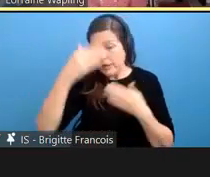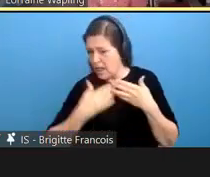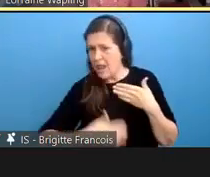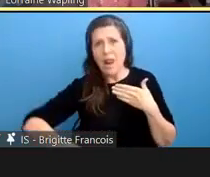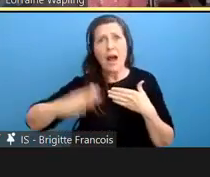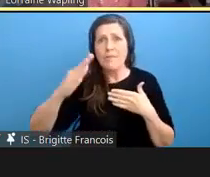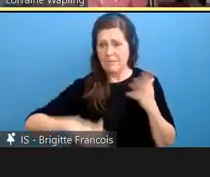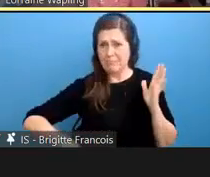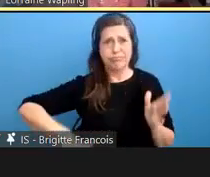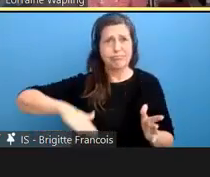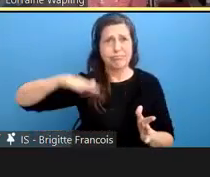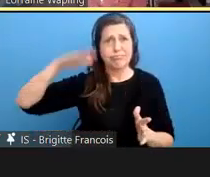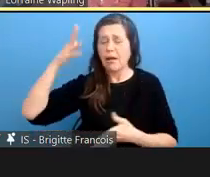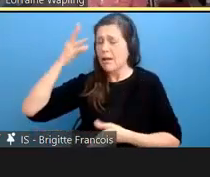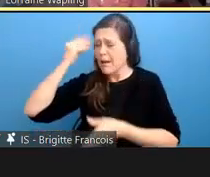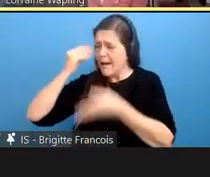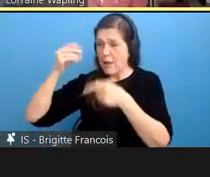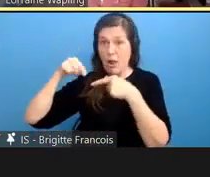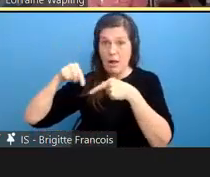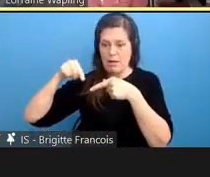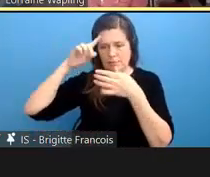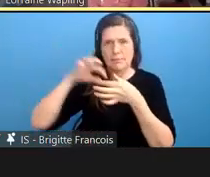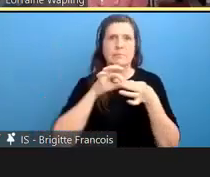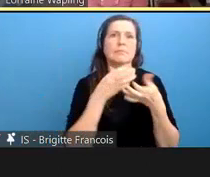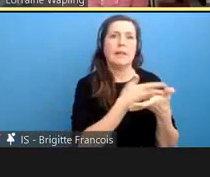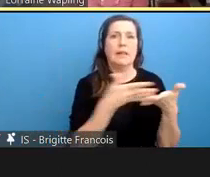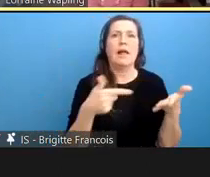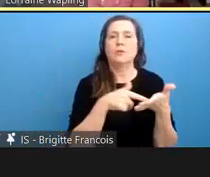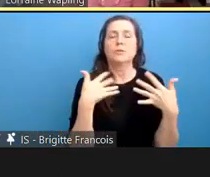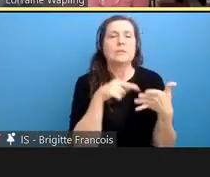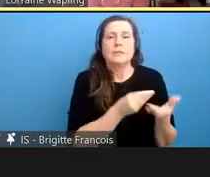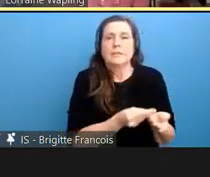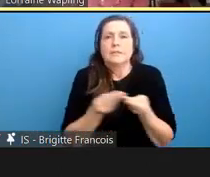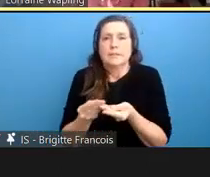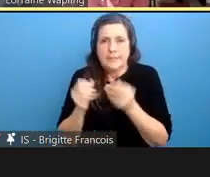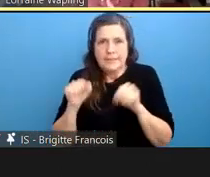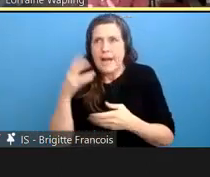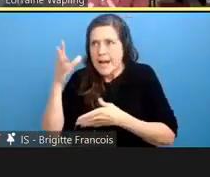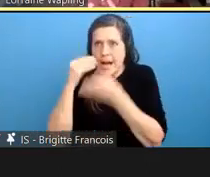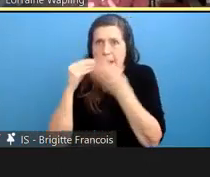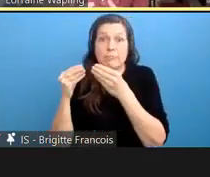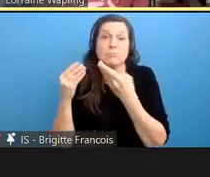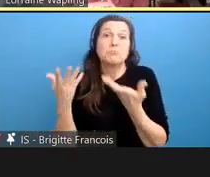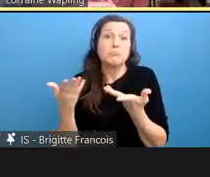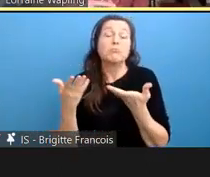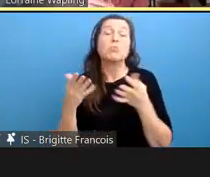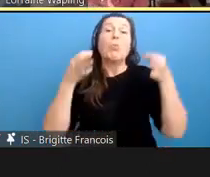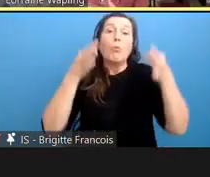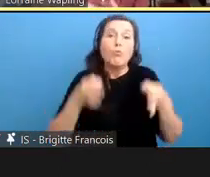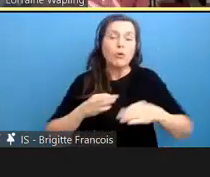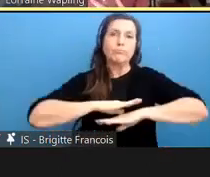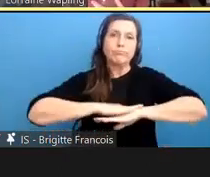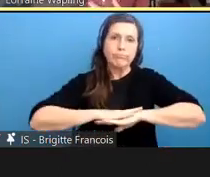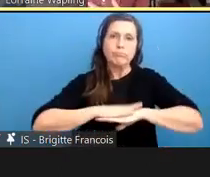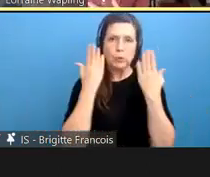course, obviously through formal education, but it's also, you know, all the